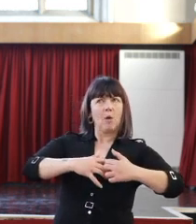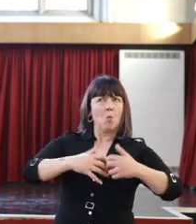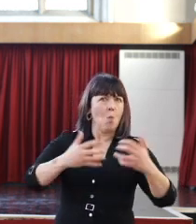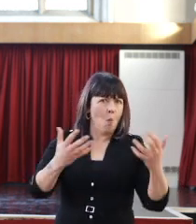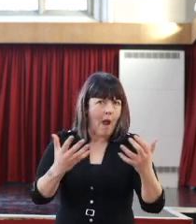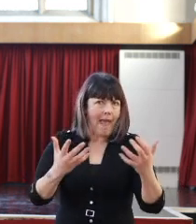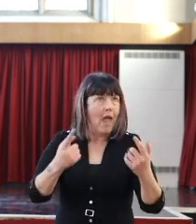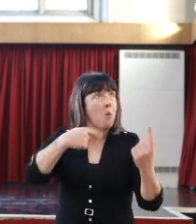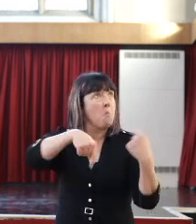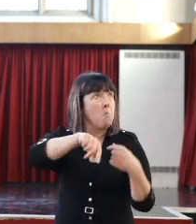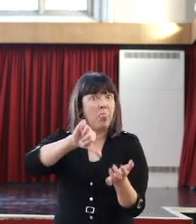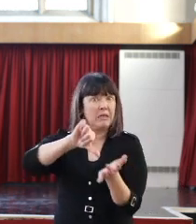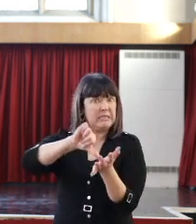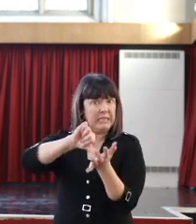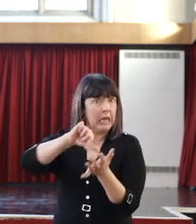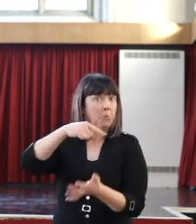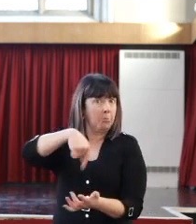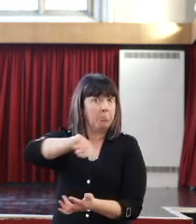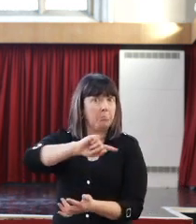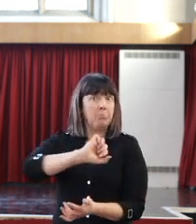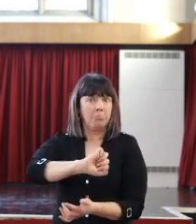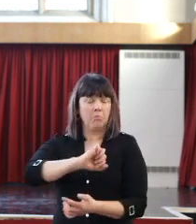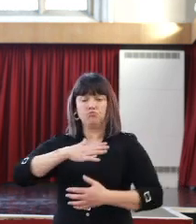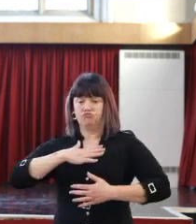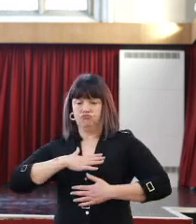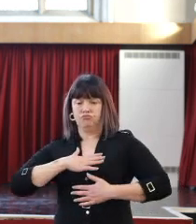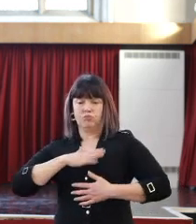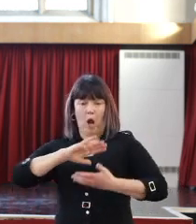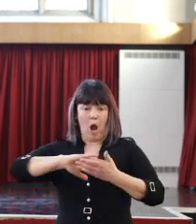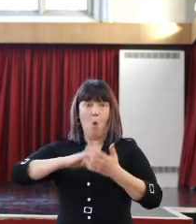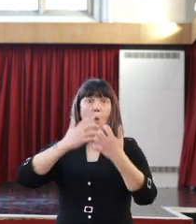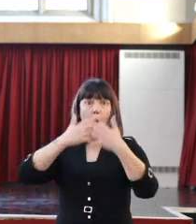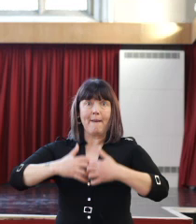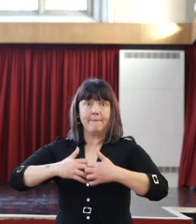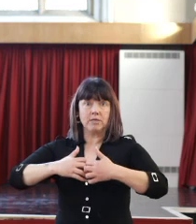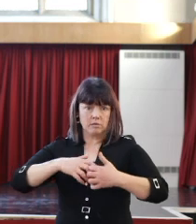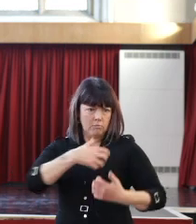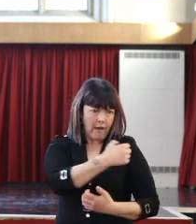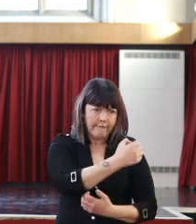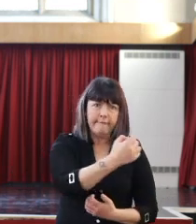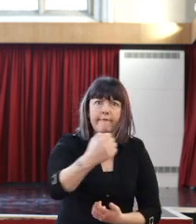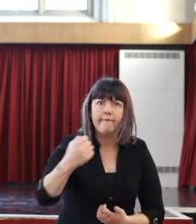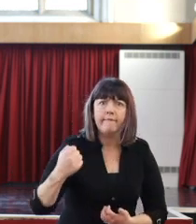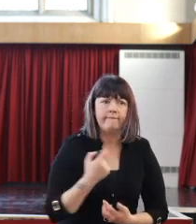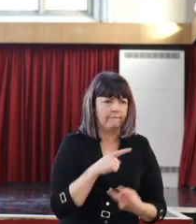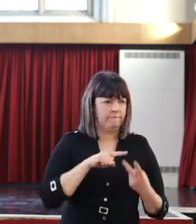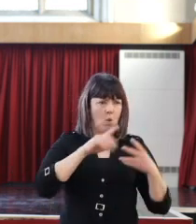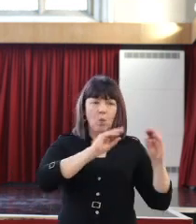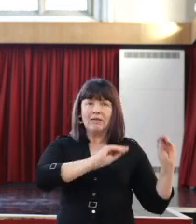city, where we at Artlist can provide top-notch equipment, teaching, and education to